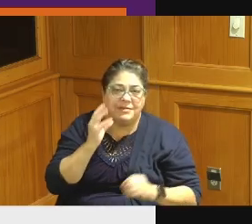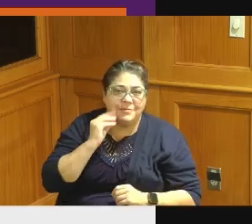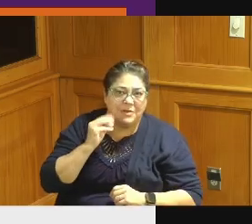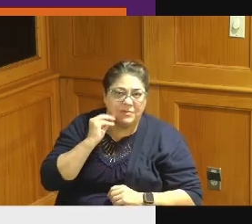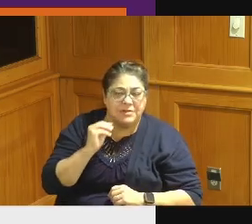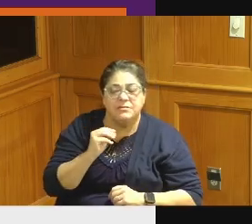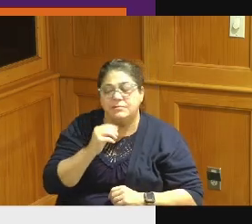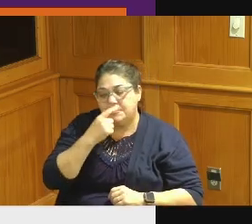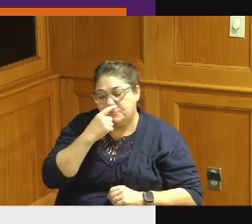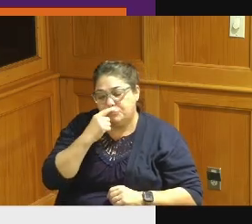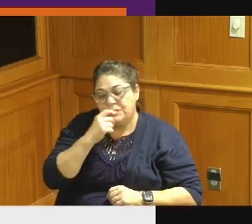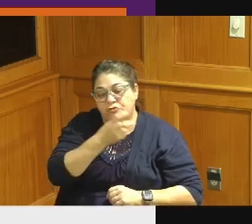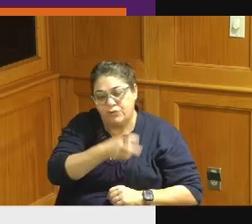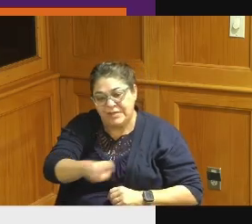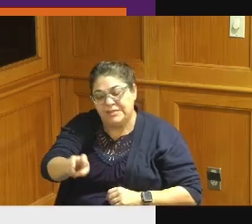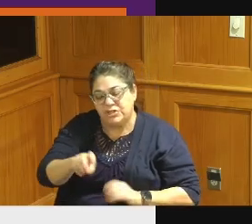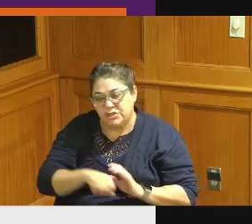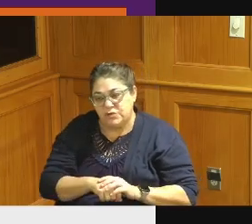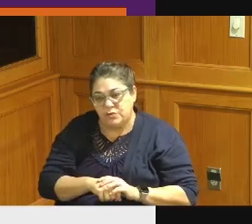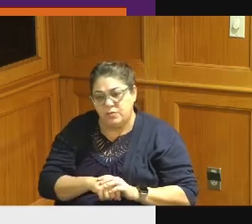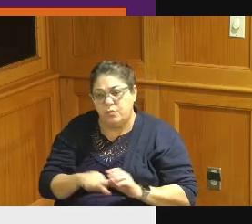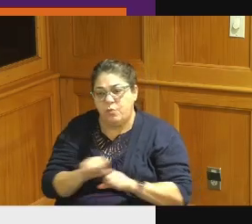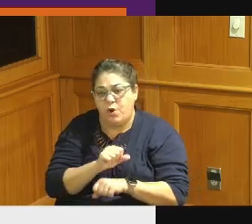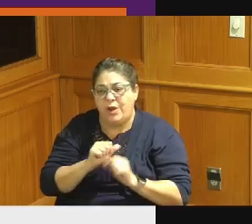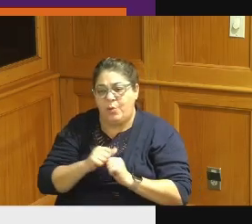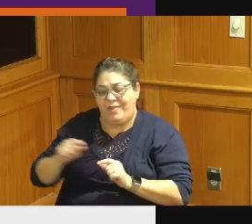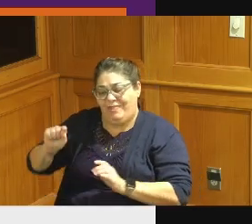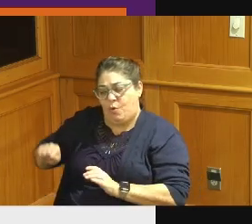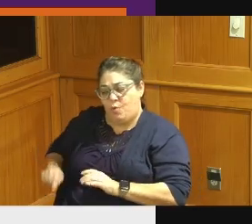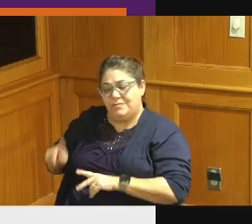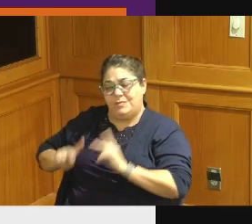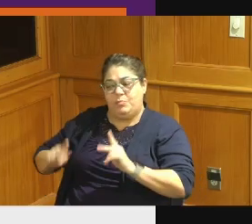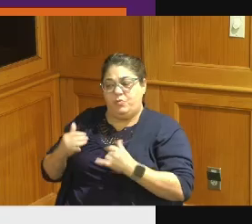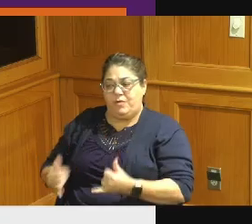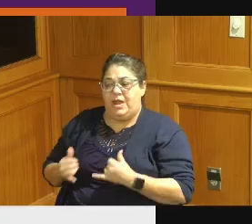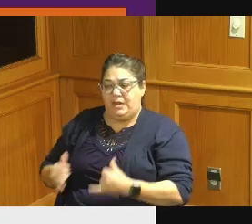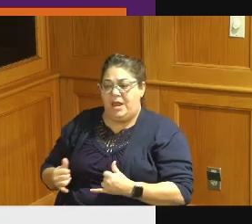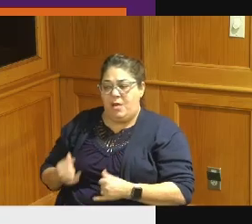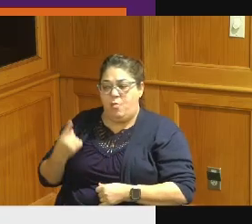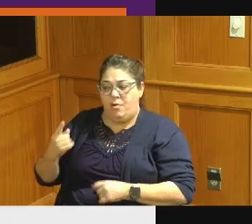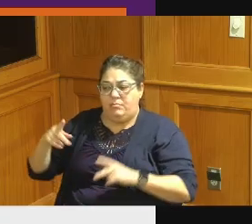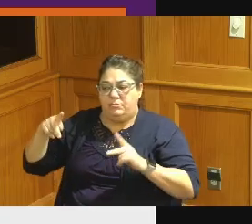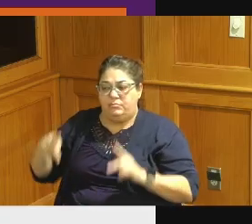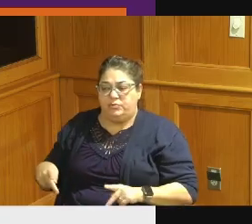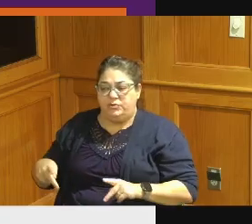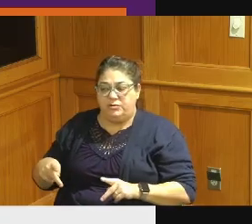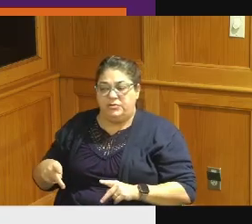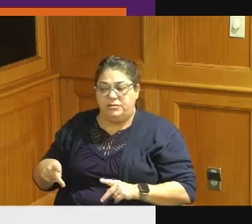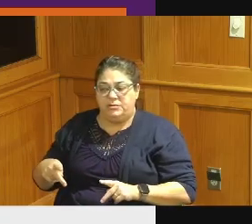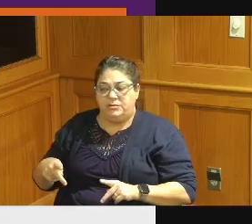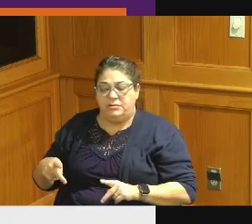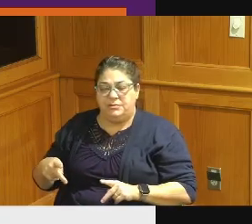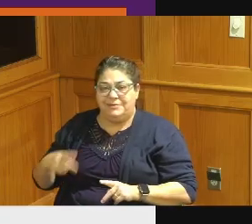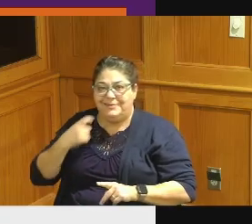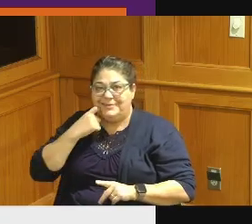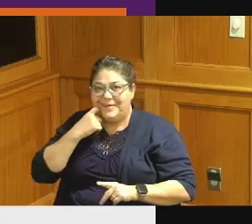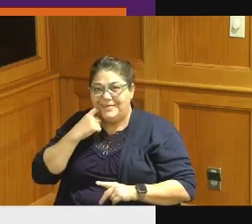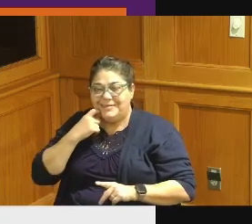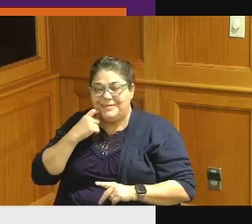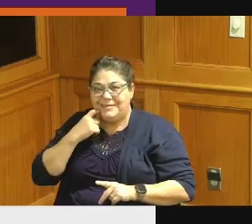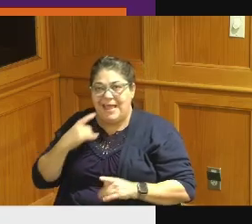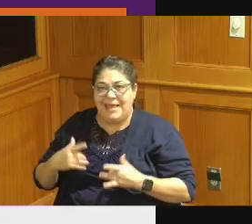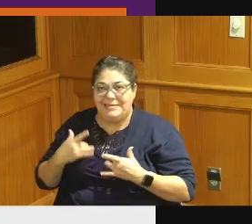those individually. We are working with them right now. In fact, one of them just submitted the formal application, which is an exciting next